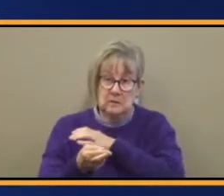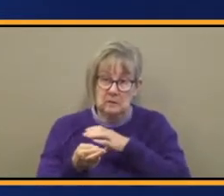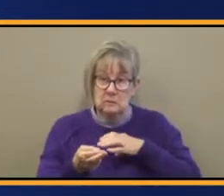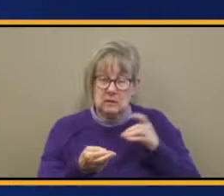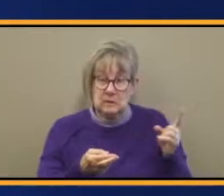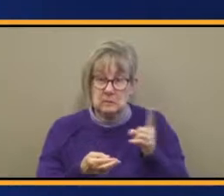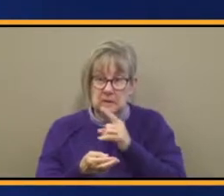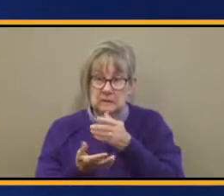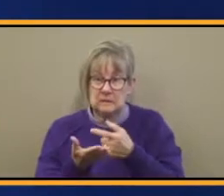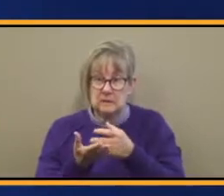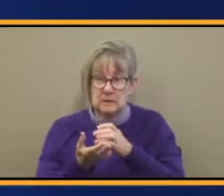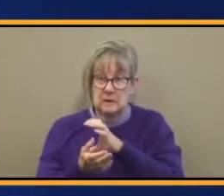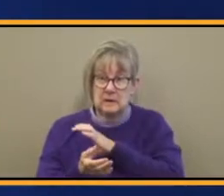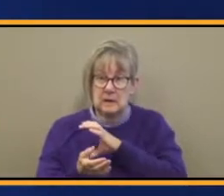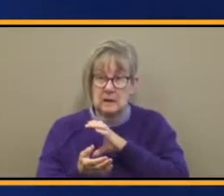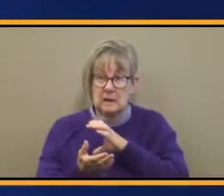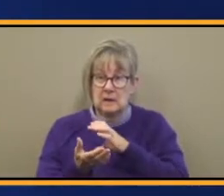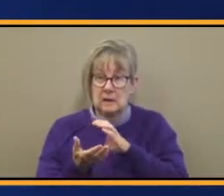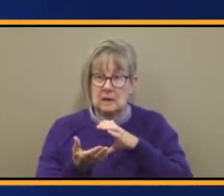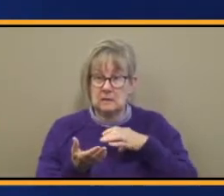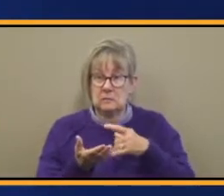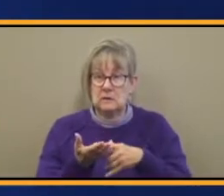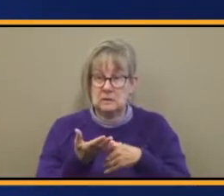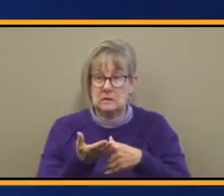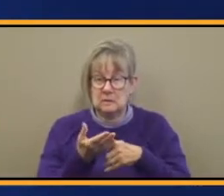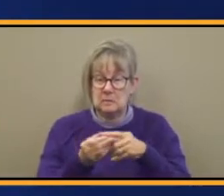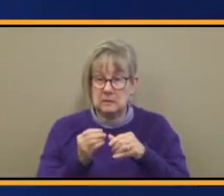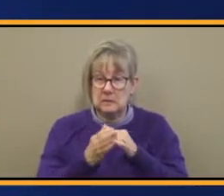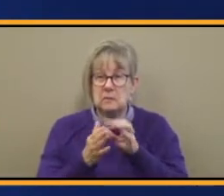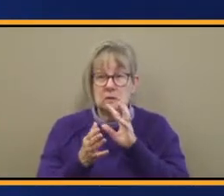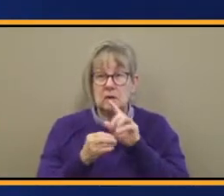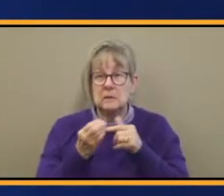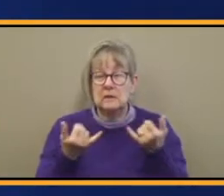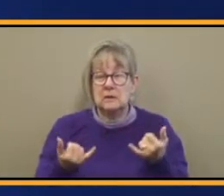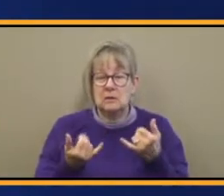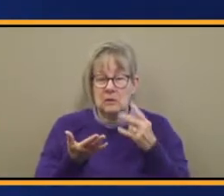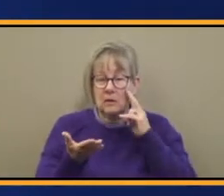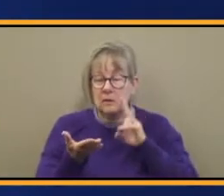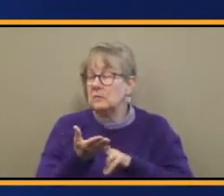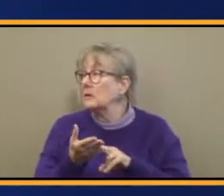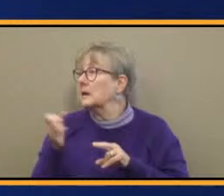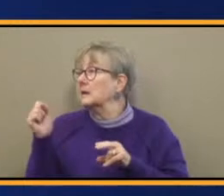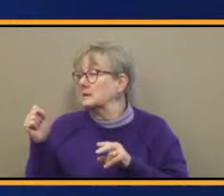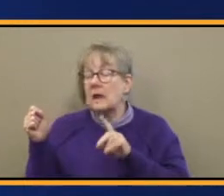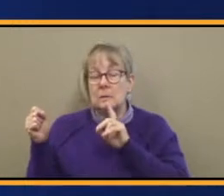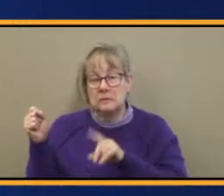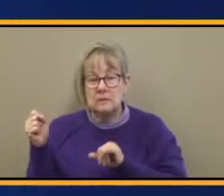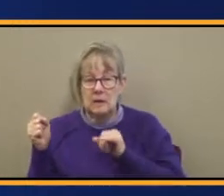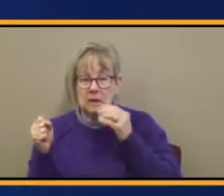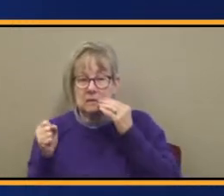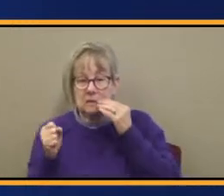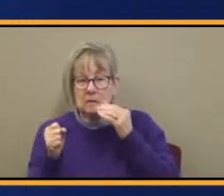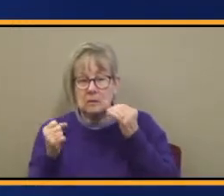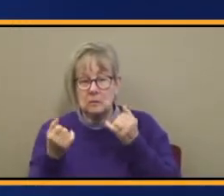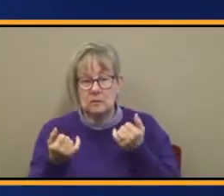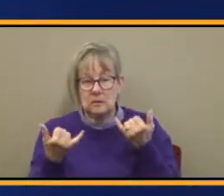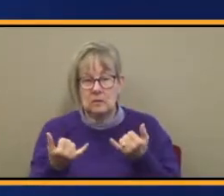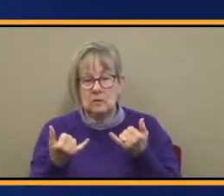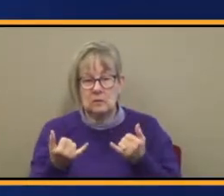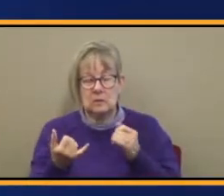We can include some discussion on that so we can talk about the current contract. Absolutely. Okay. Yeah. And I know the state of affairs with the current